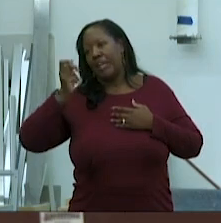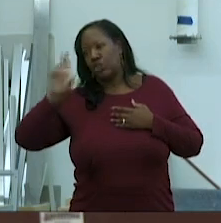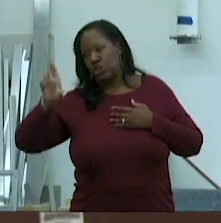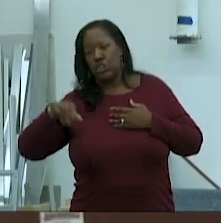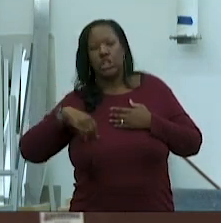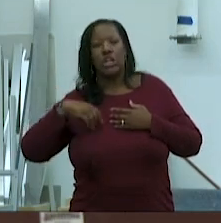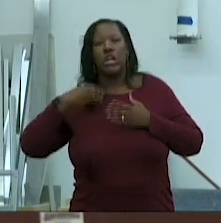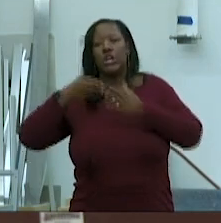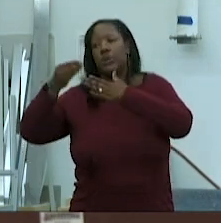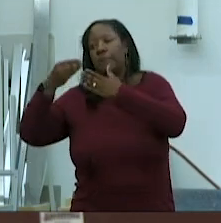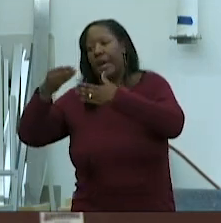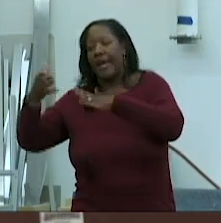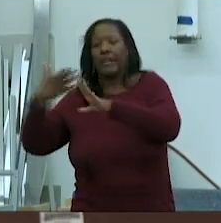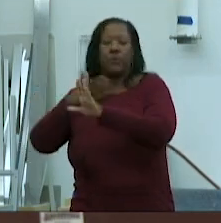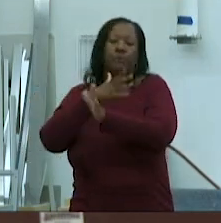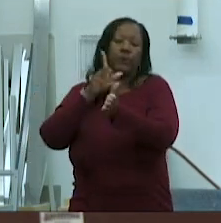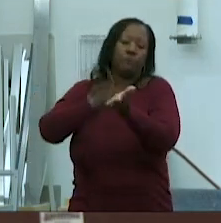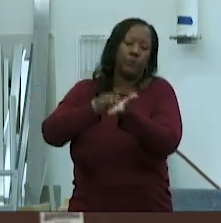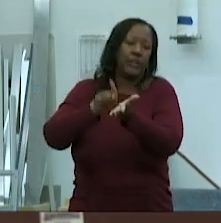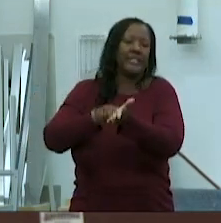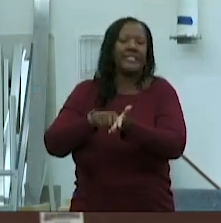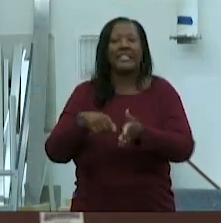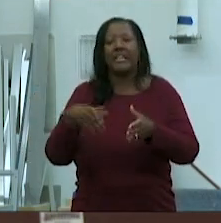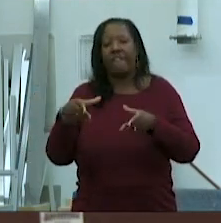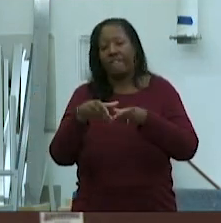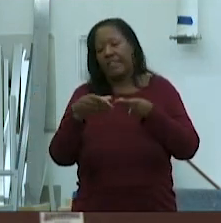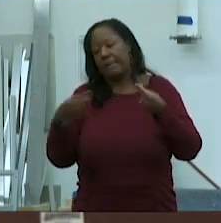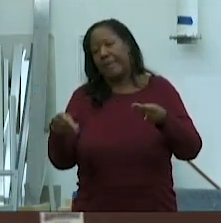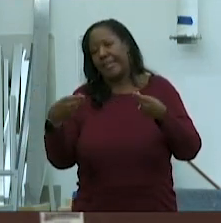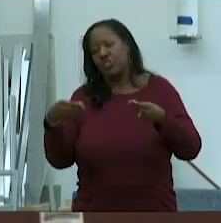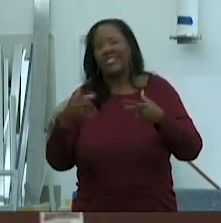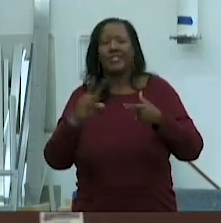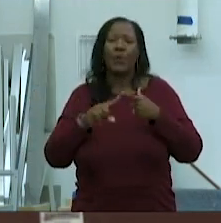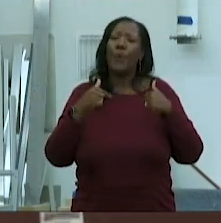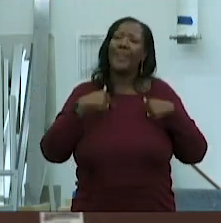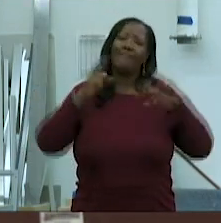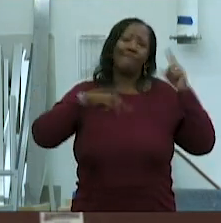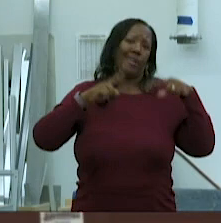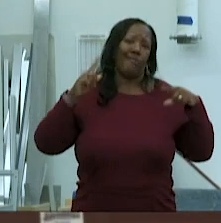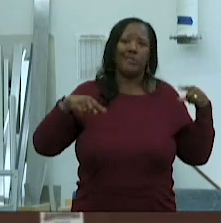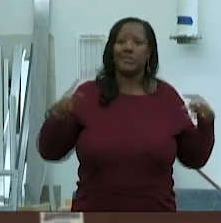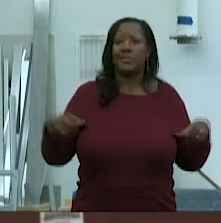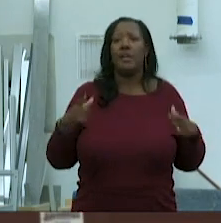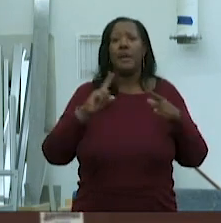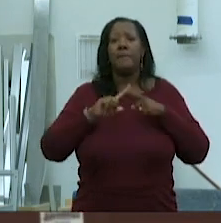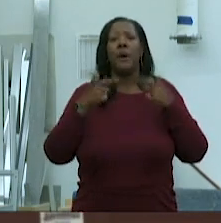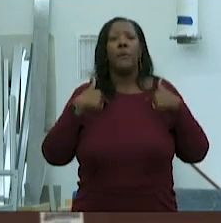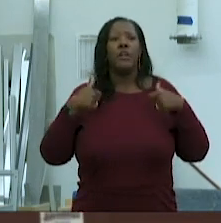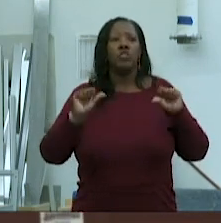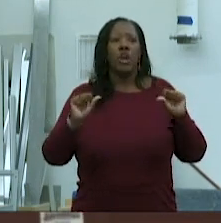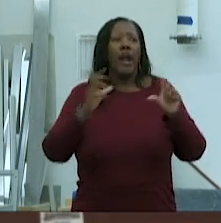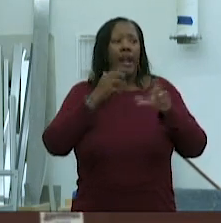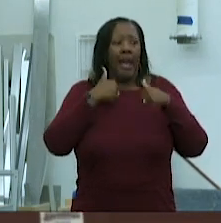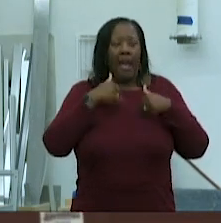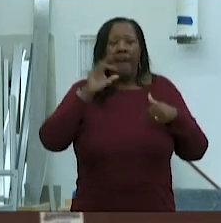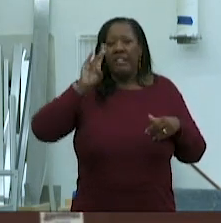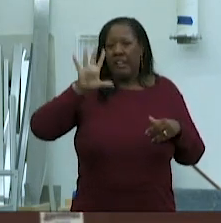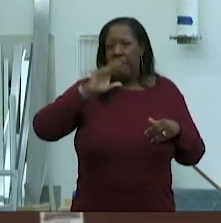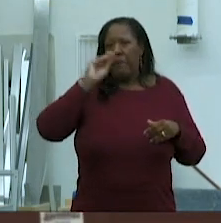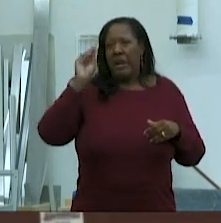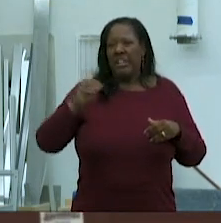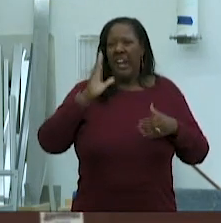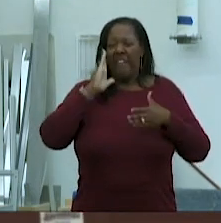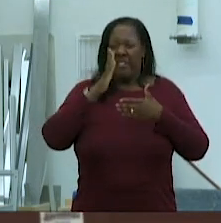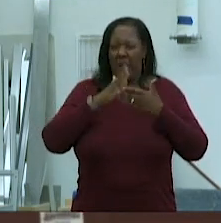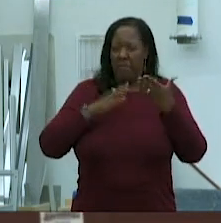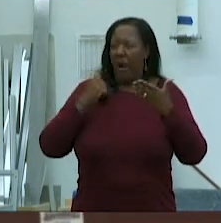printed, pre-printed like flip pages. So it really varies, but I'd say we try and get like 75% of the parts